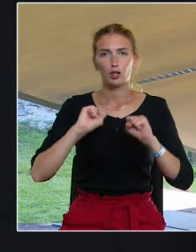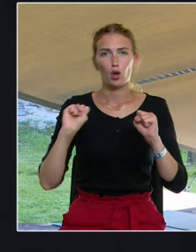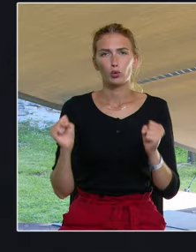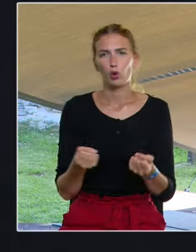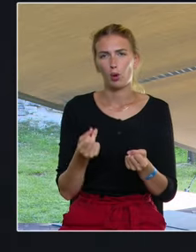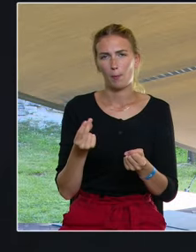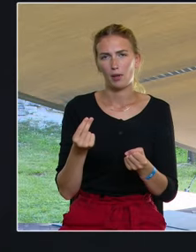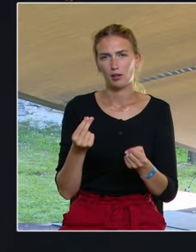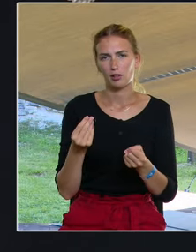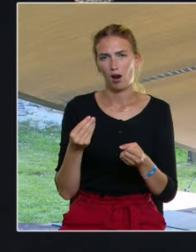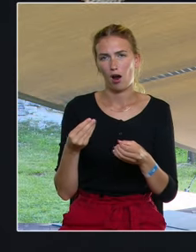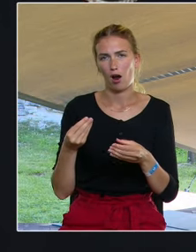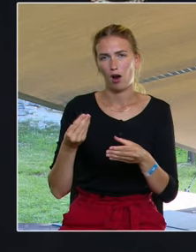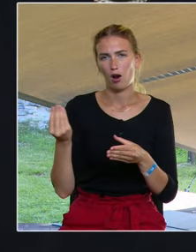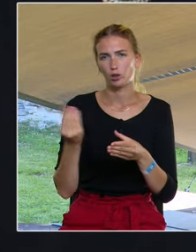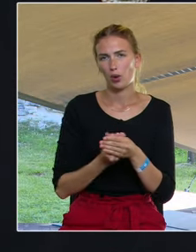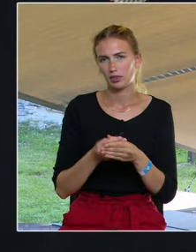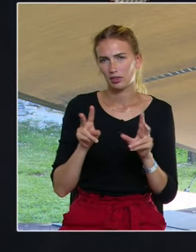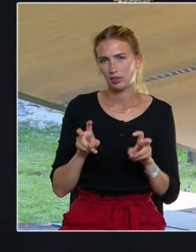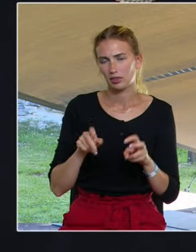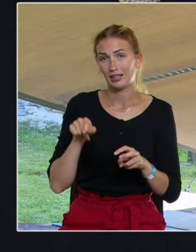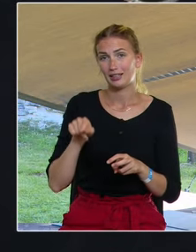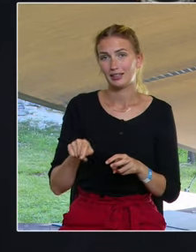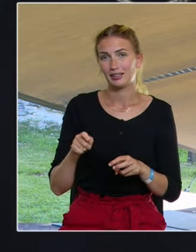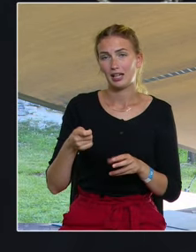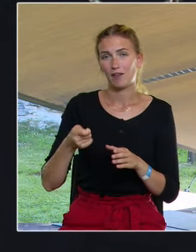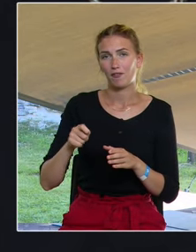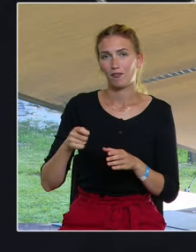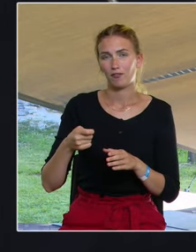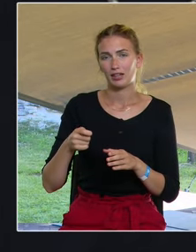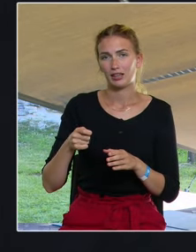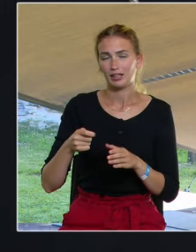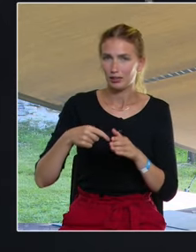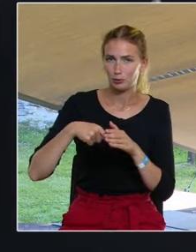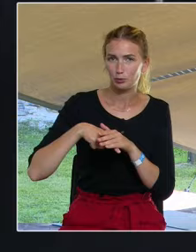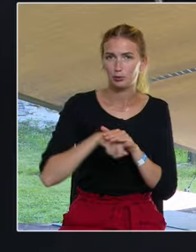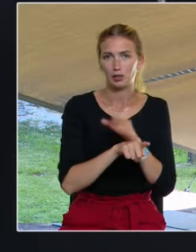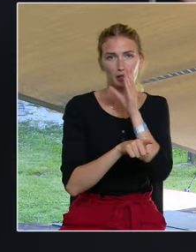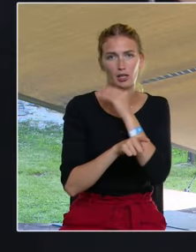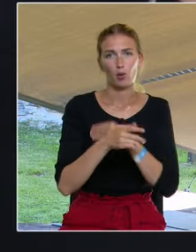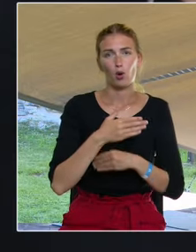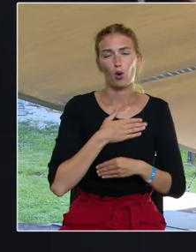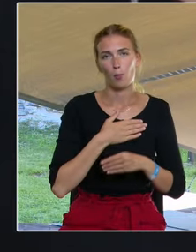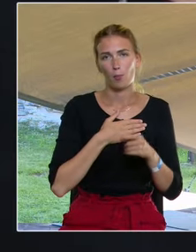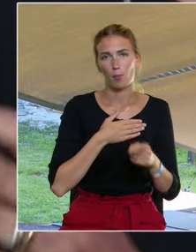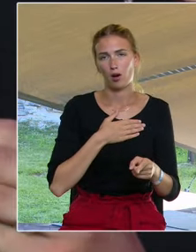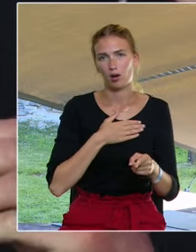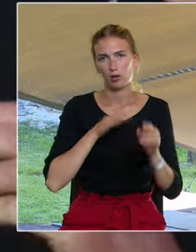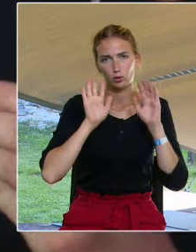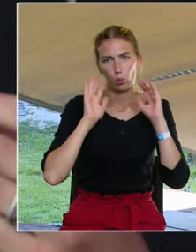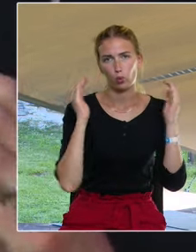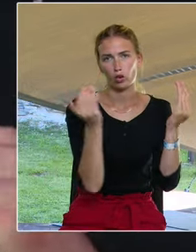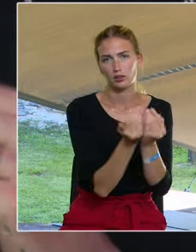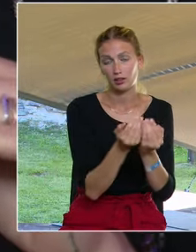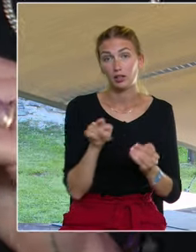and this is my keys to my decentralized storage. So even if